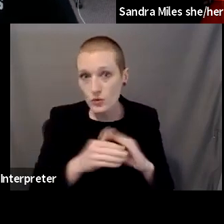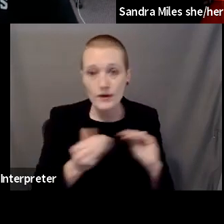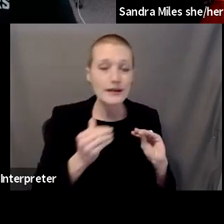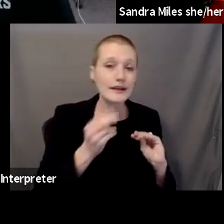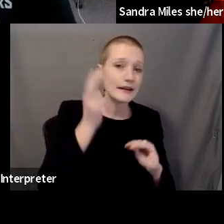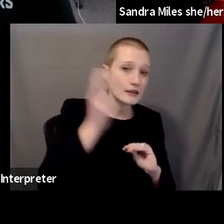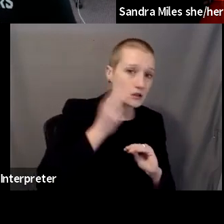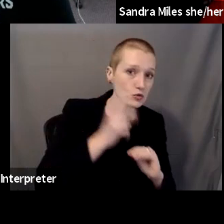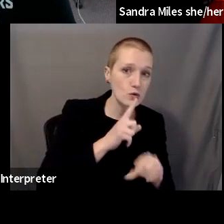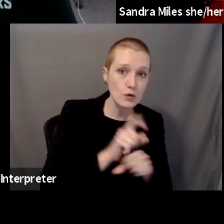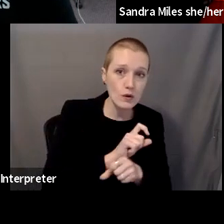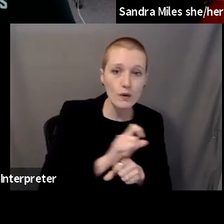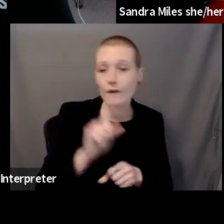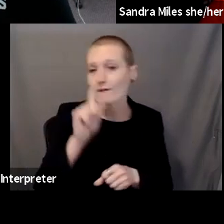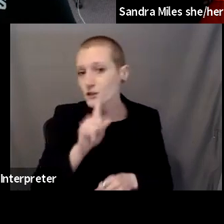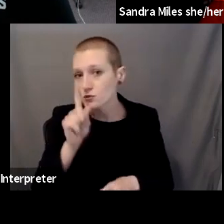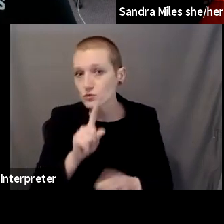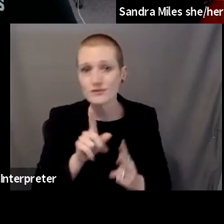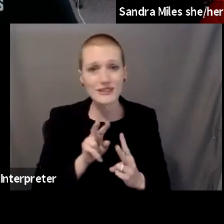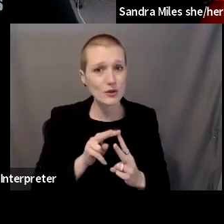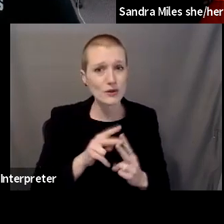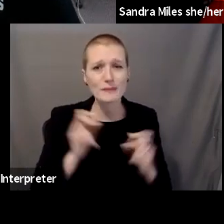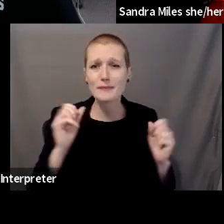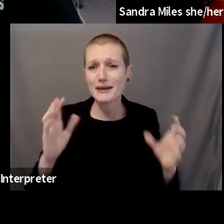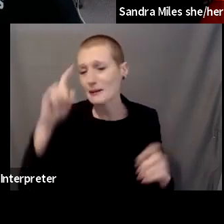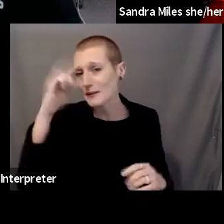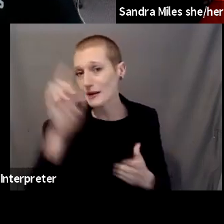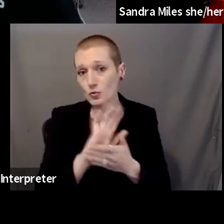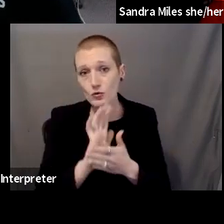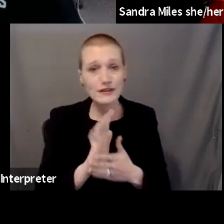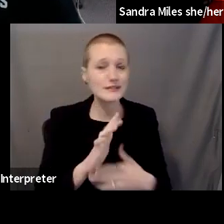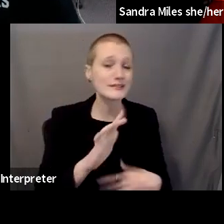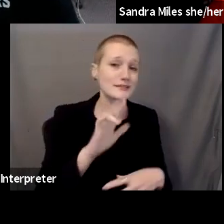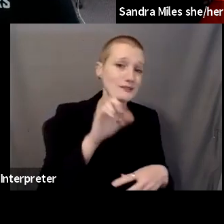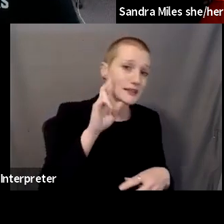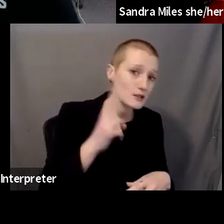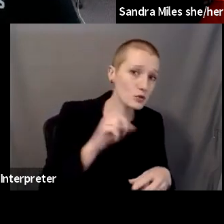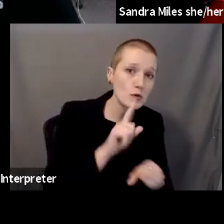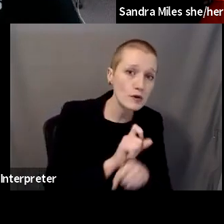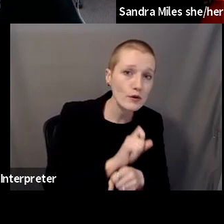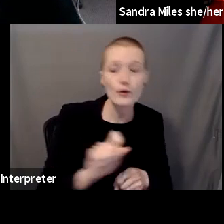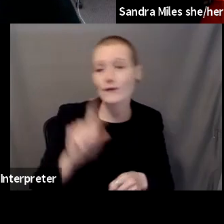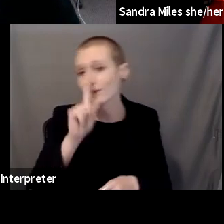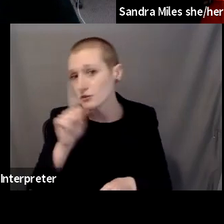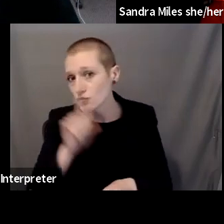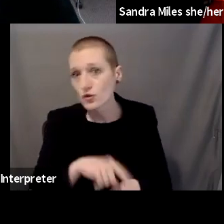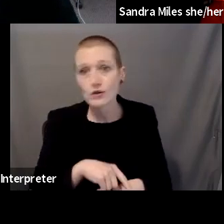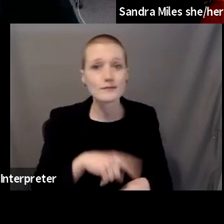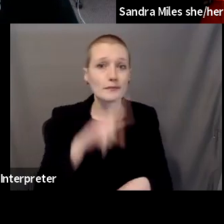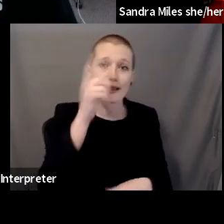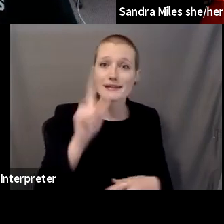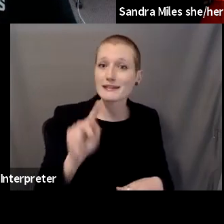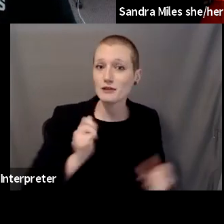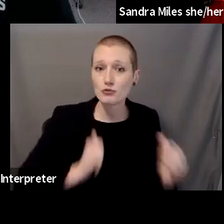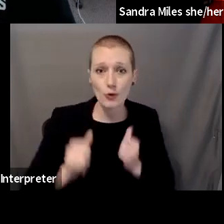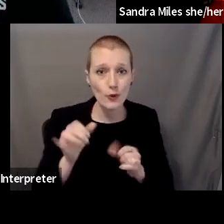fictional. There's so many Black movies, historical or fictional. There's so many Black TV shows, historical and